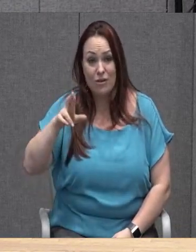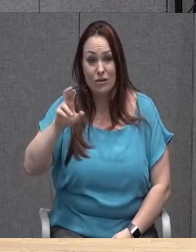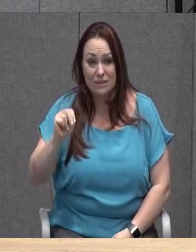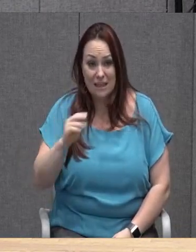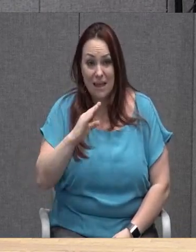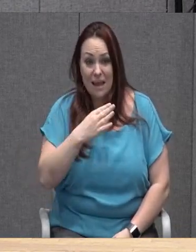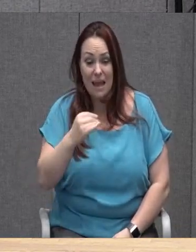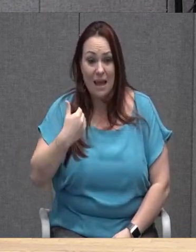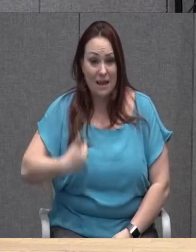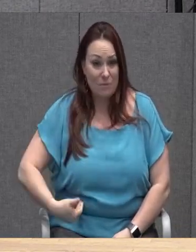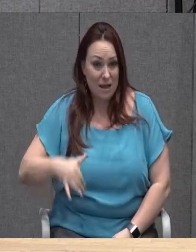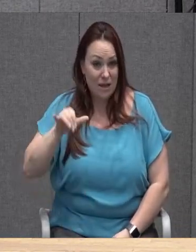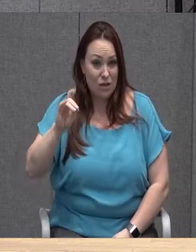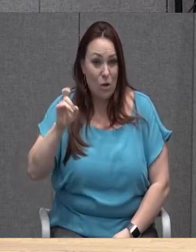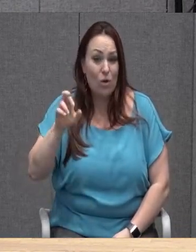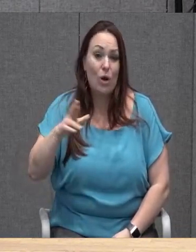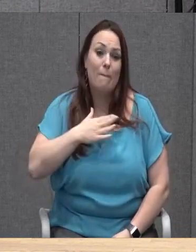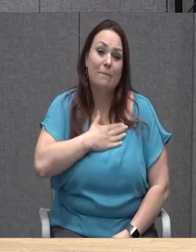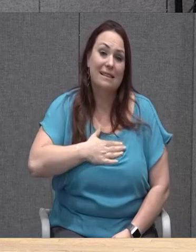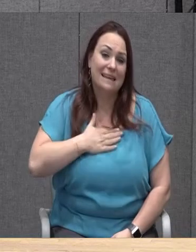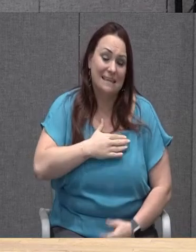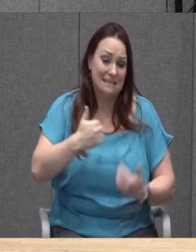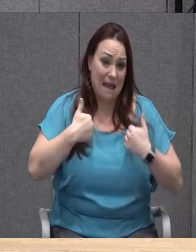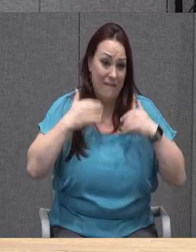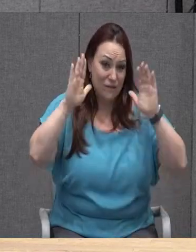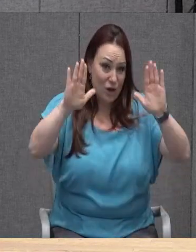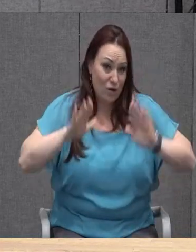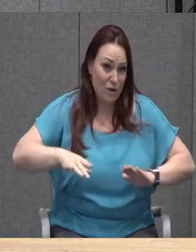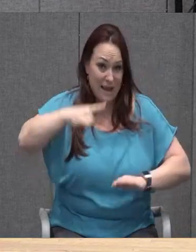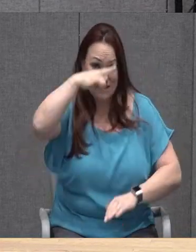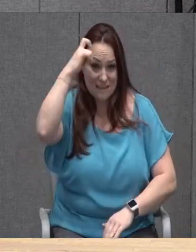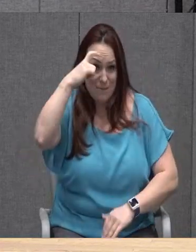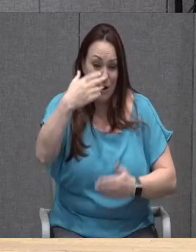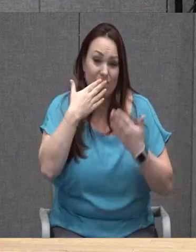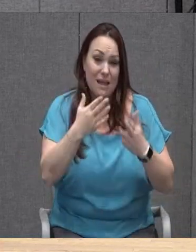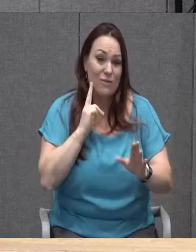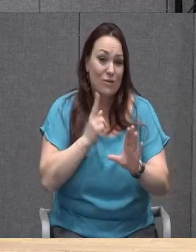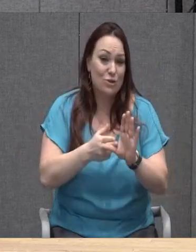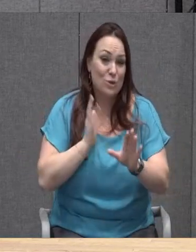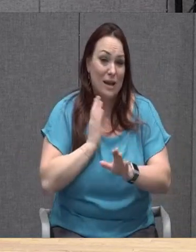from Señor Yoder, por favor, have a great summer, and thank you for joining us